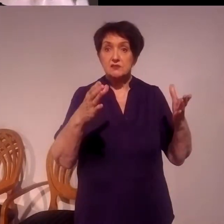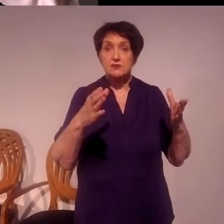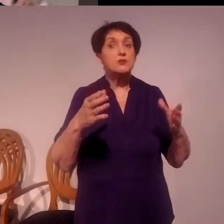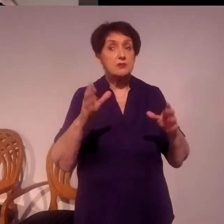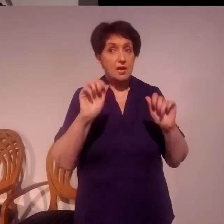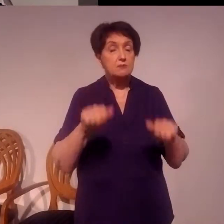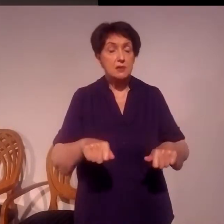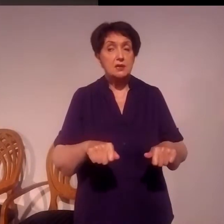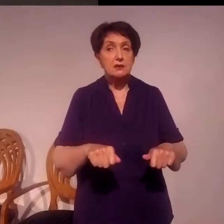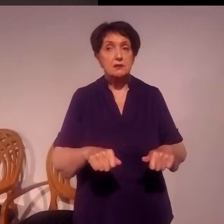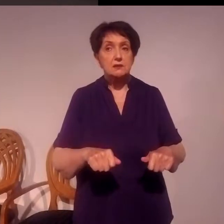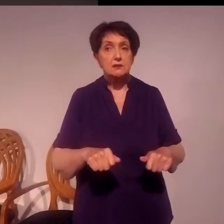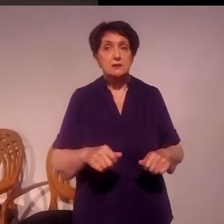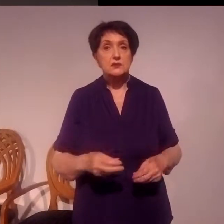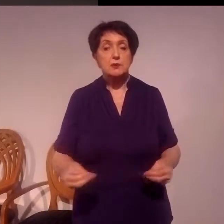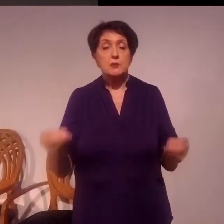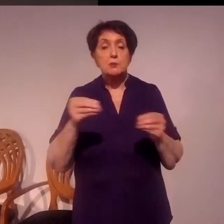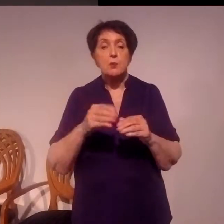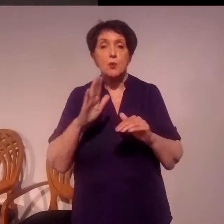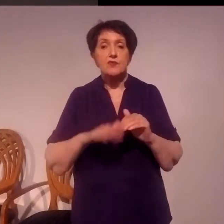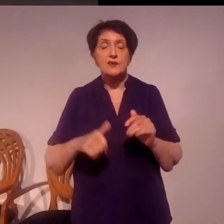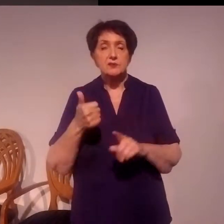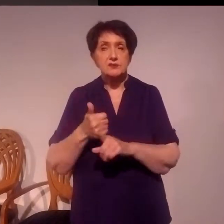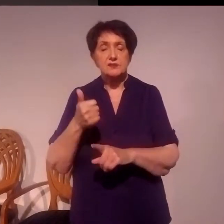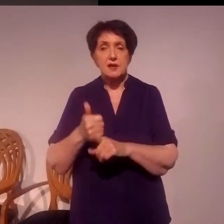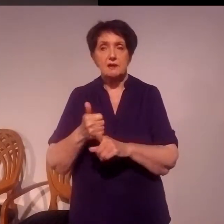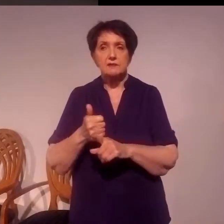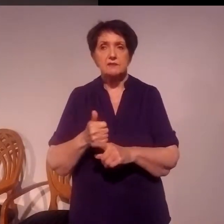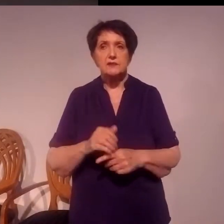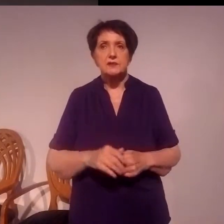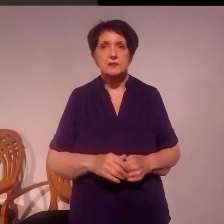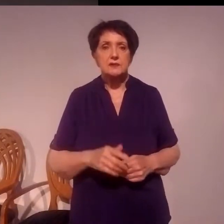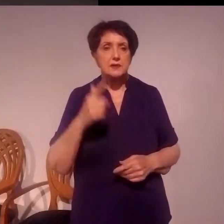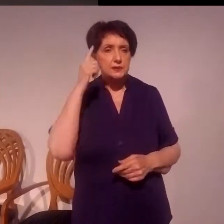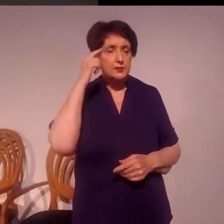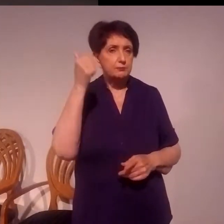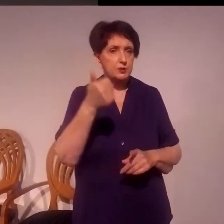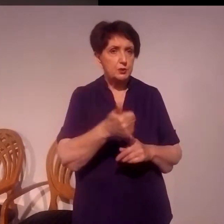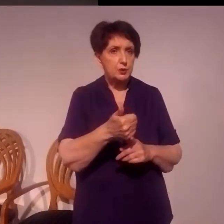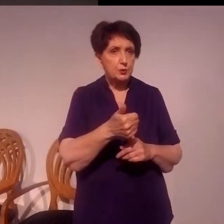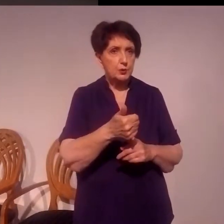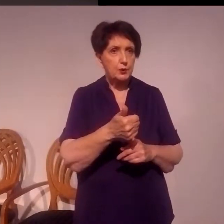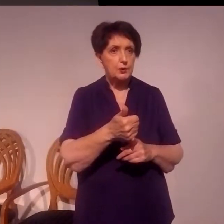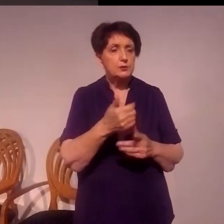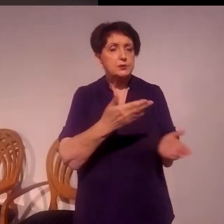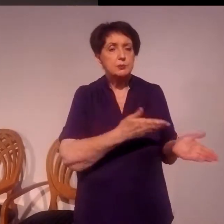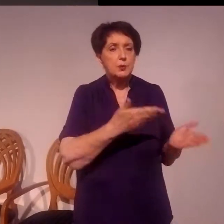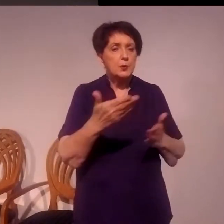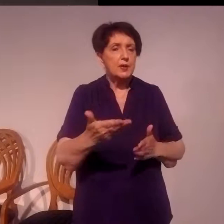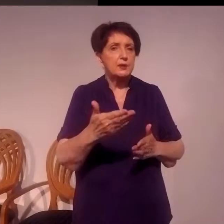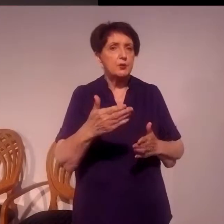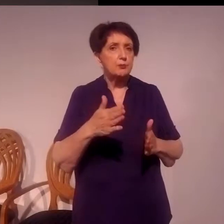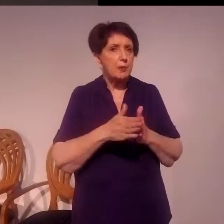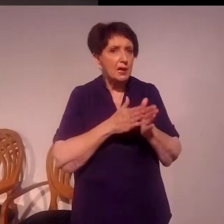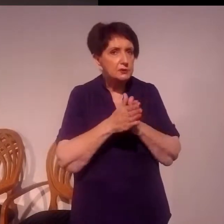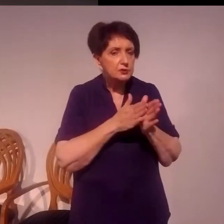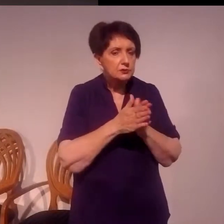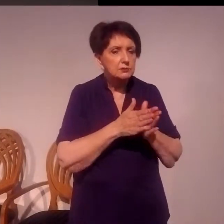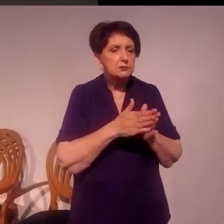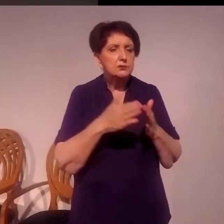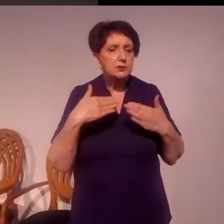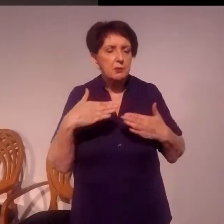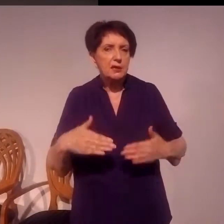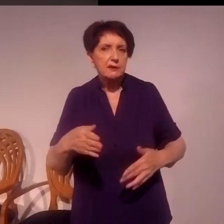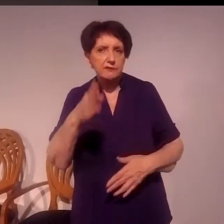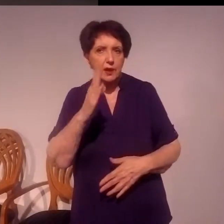than ourselves. And so it's up to us to bring our passion to this whole body of God. And